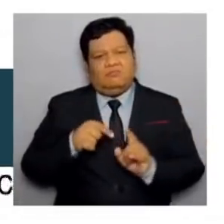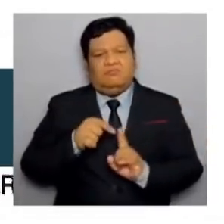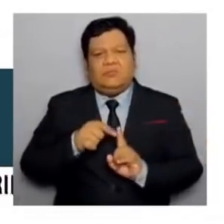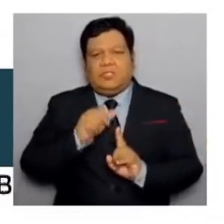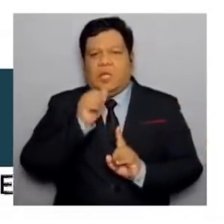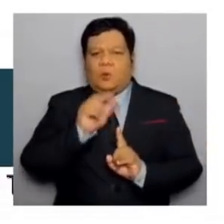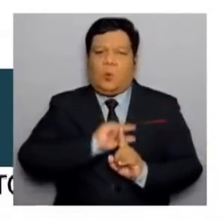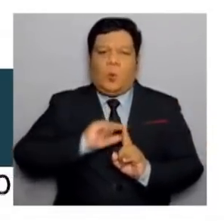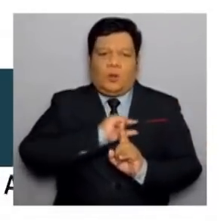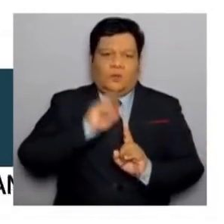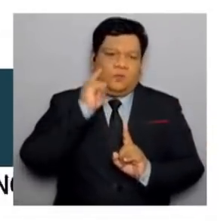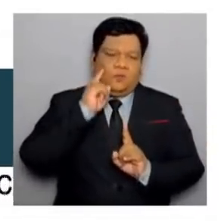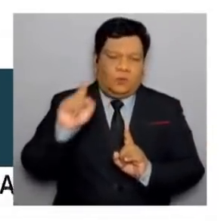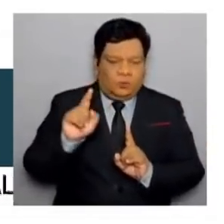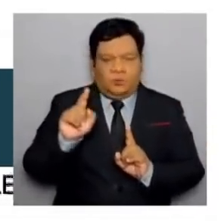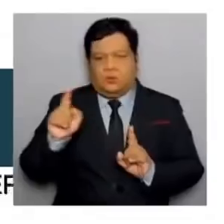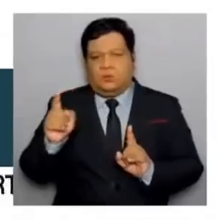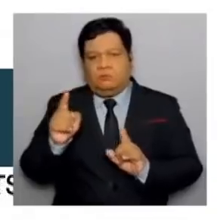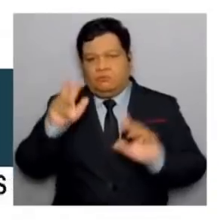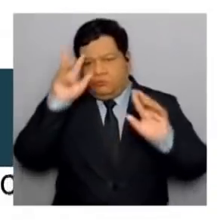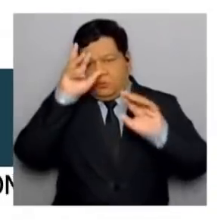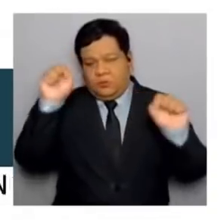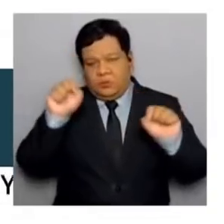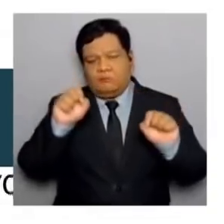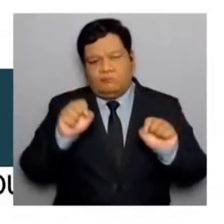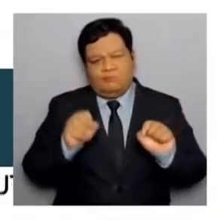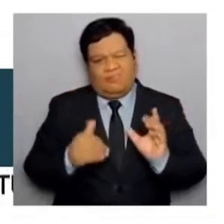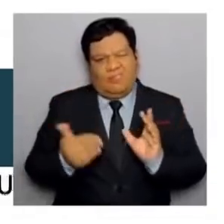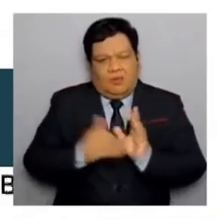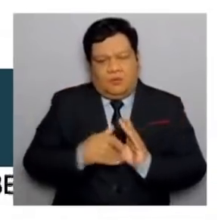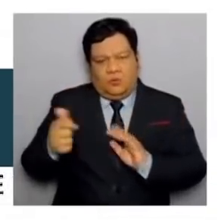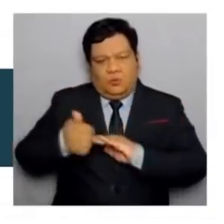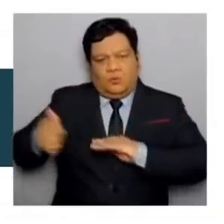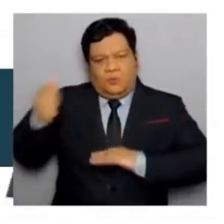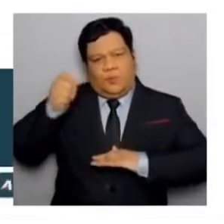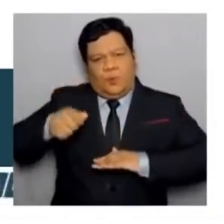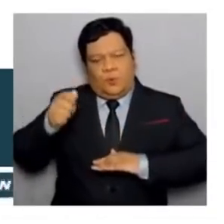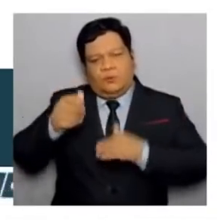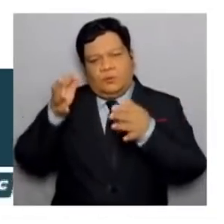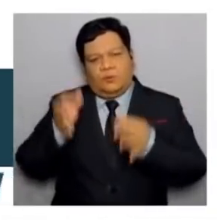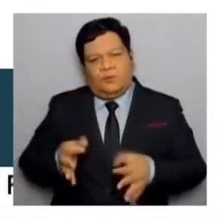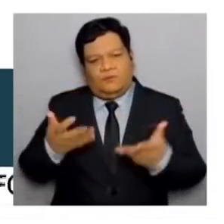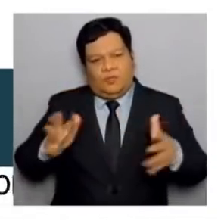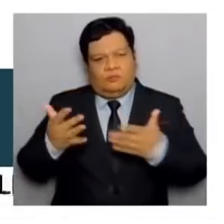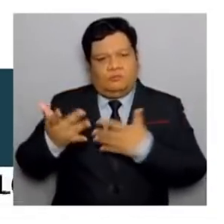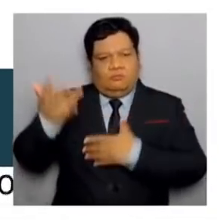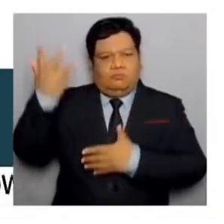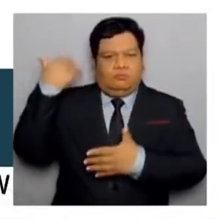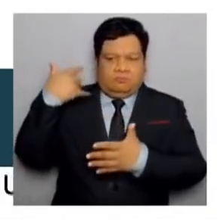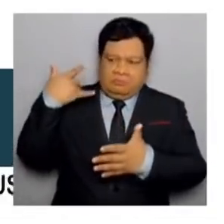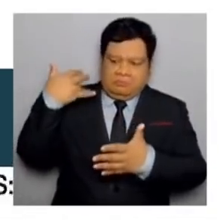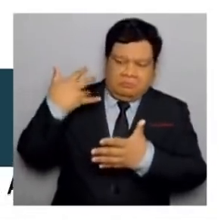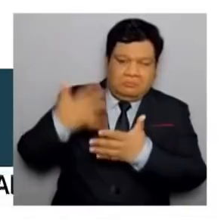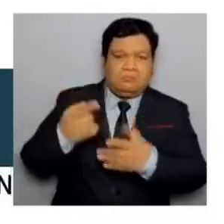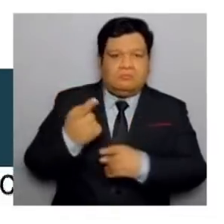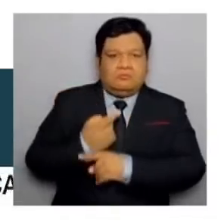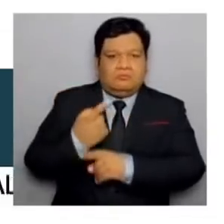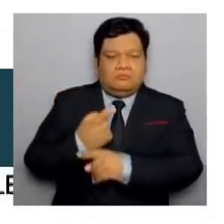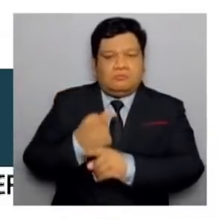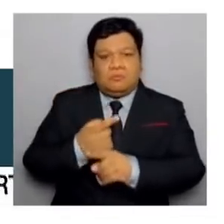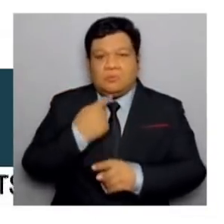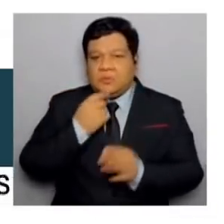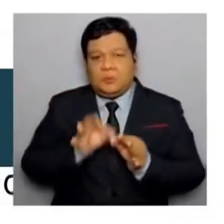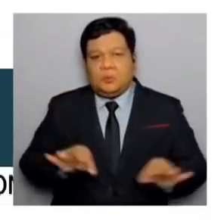as a candidate. So it paulit-ulit yung ruling ng Supreme Court. In other words, the Supreme Court has been very consistent that it does not